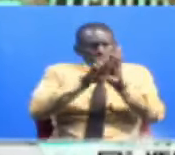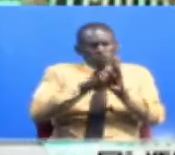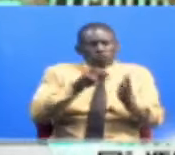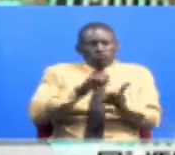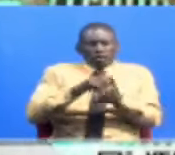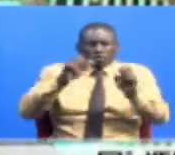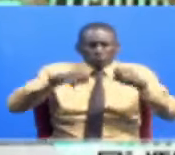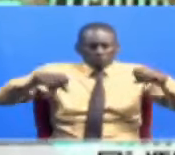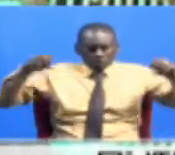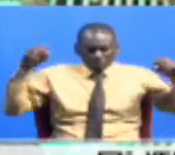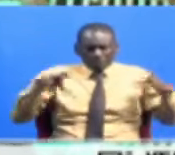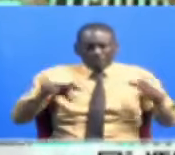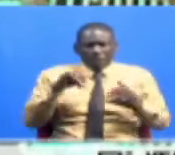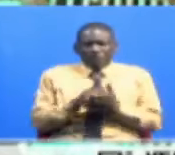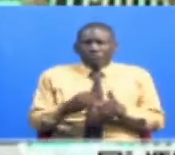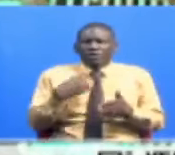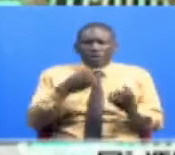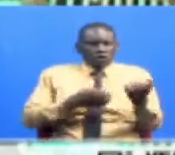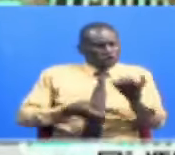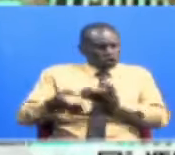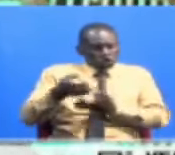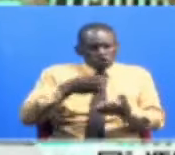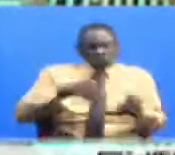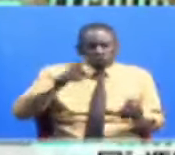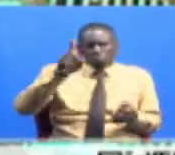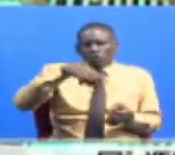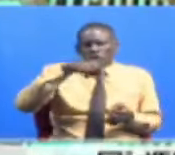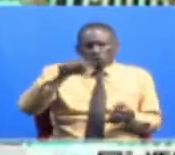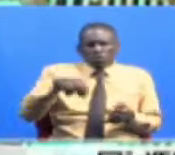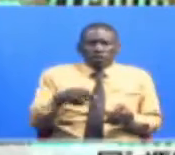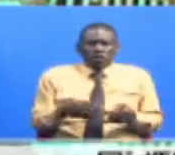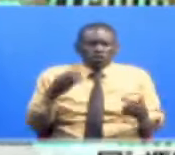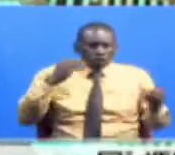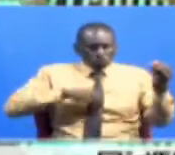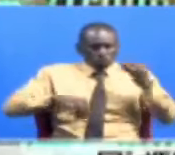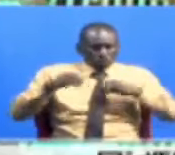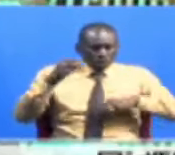it is made clear that, say, economic crimes,